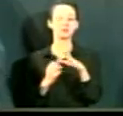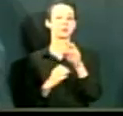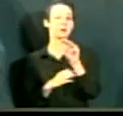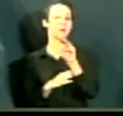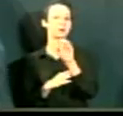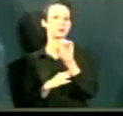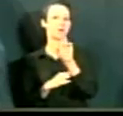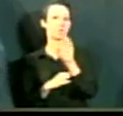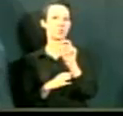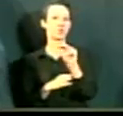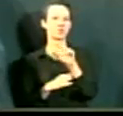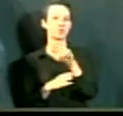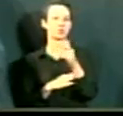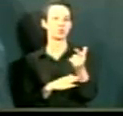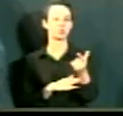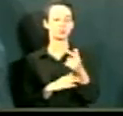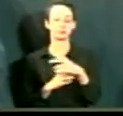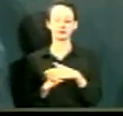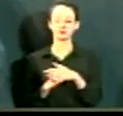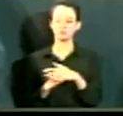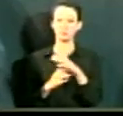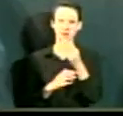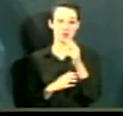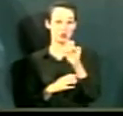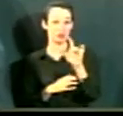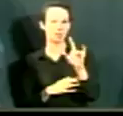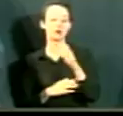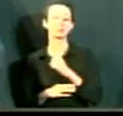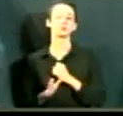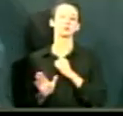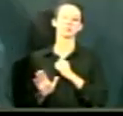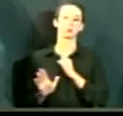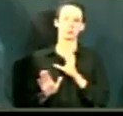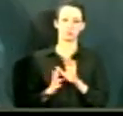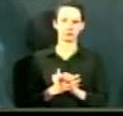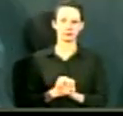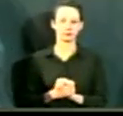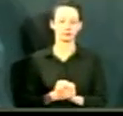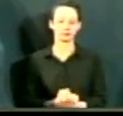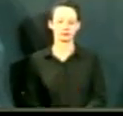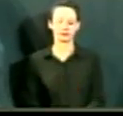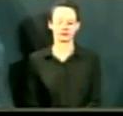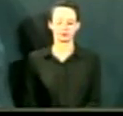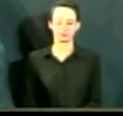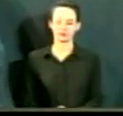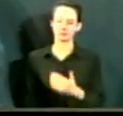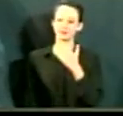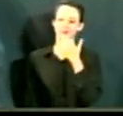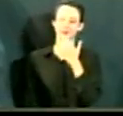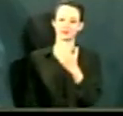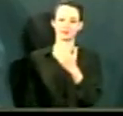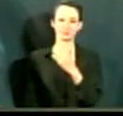was next. I think Ms. Hill was next. Oh, Ms. Hill. I'm sorry, Ms. Hill. Thank you.